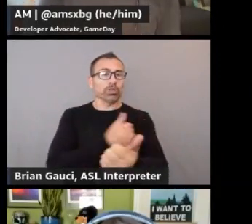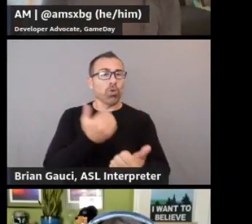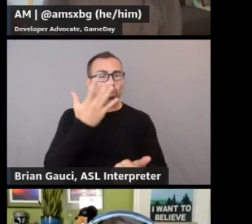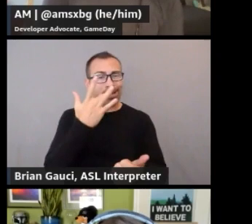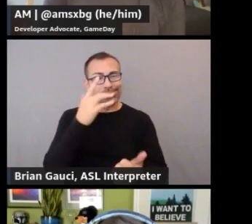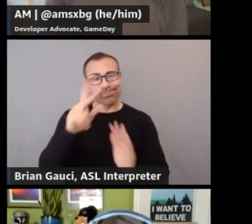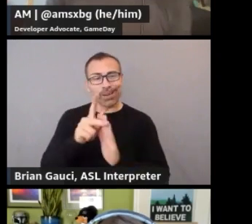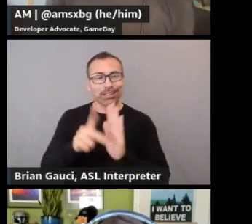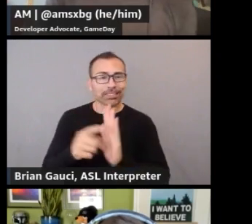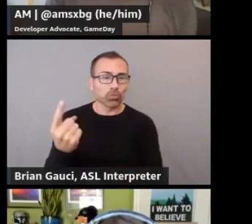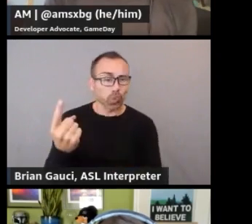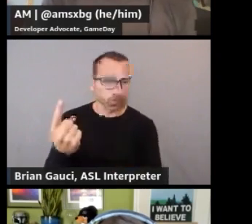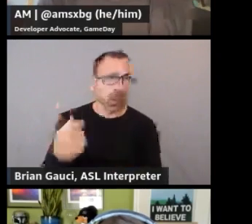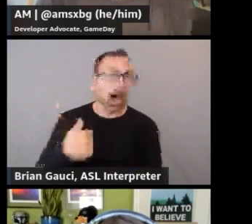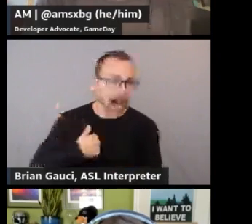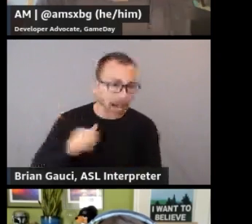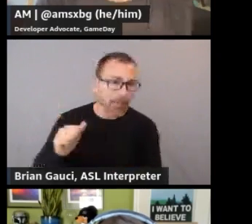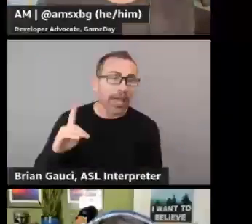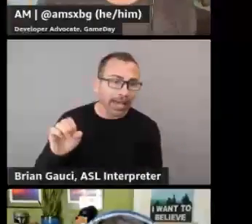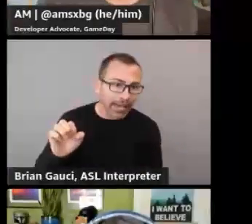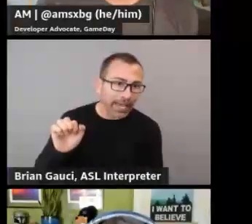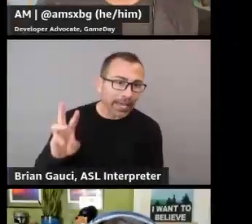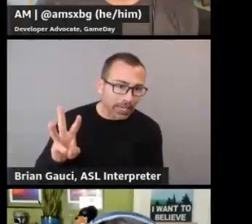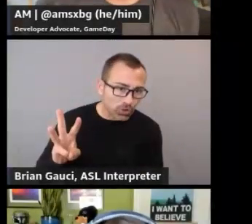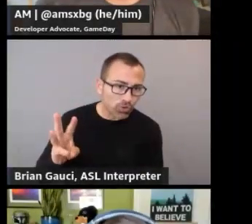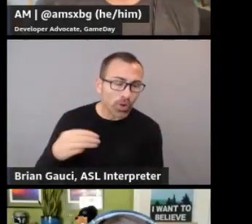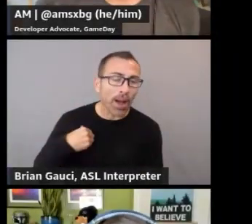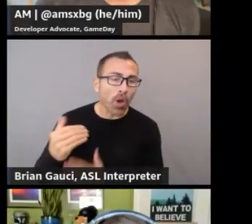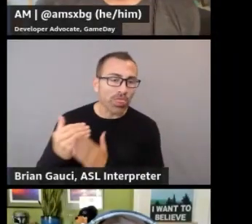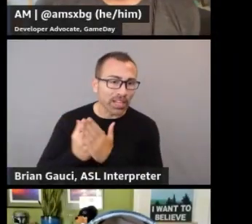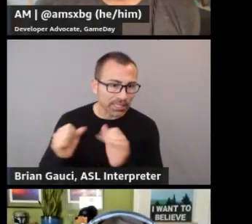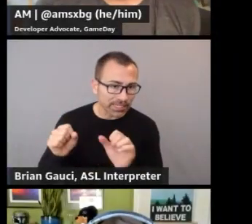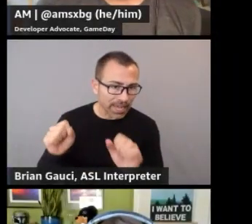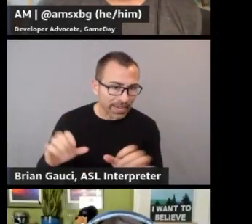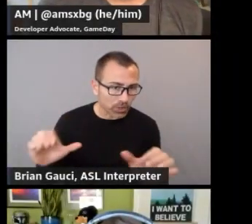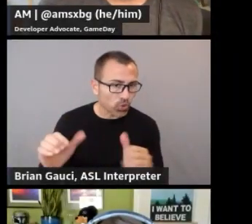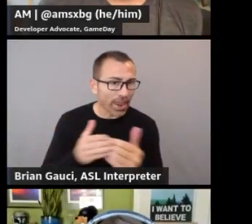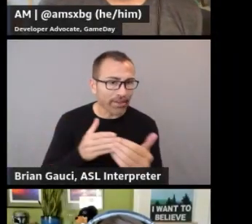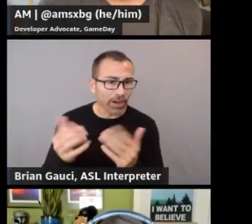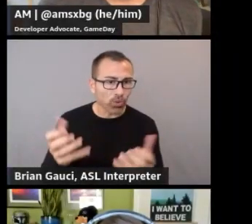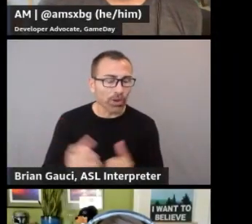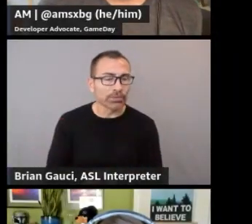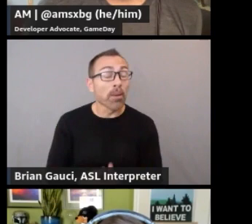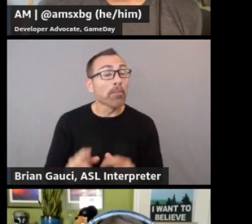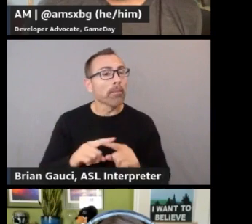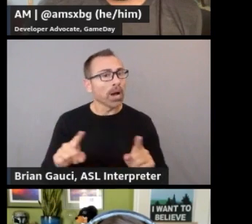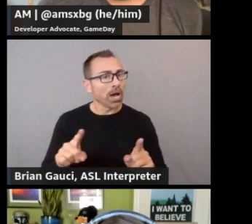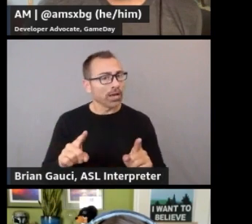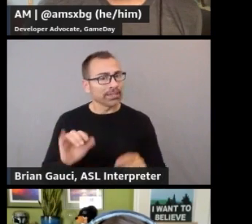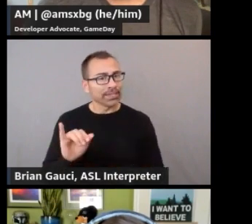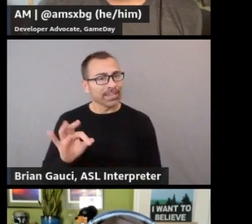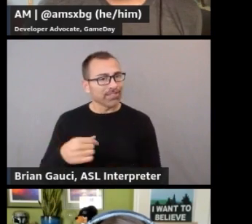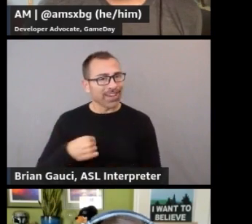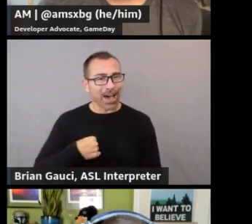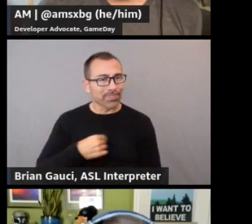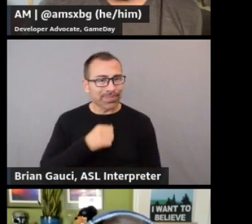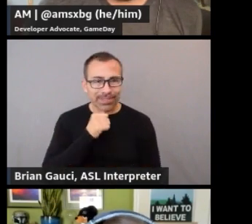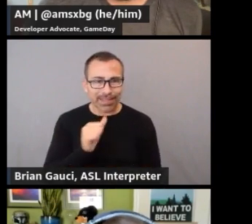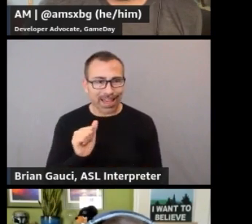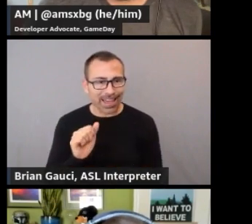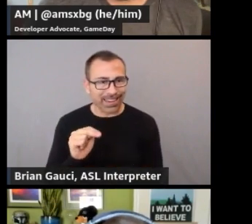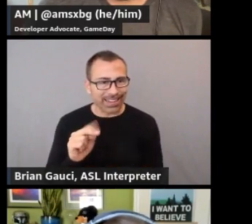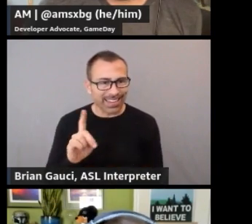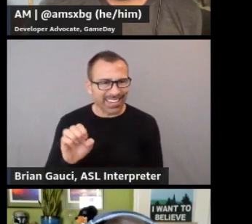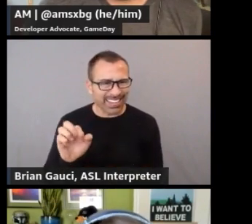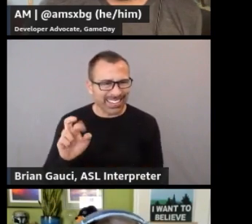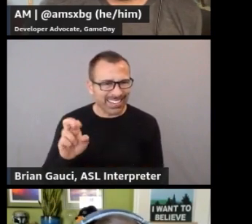I'm Andrew, I own the list, I can do whatever I want. Well, what happens if I'm not Andrew? Yeah.